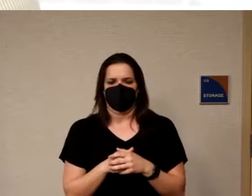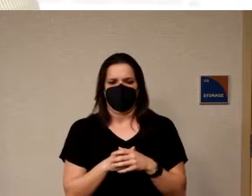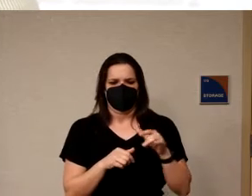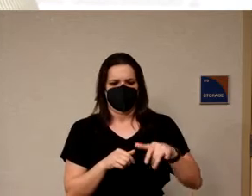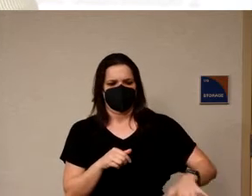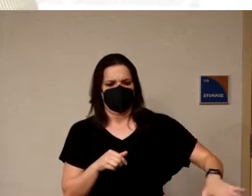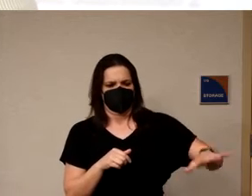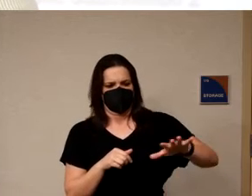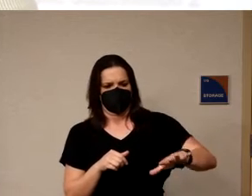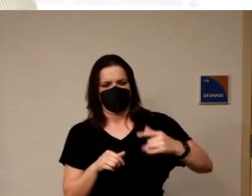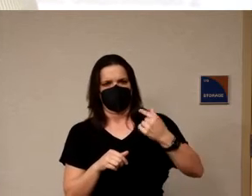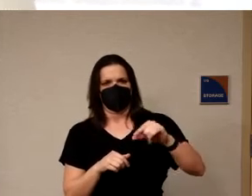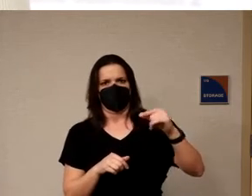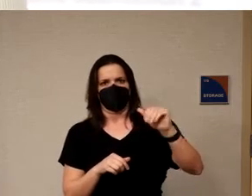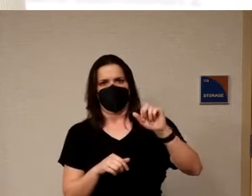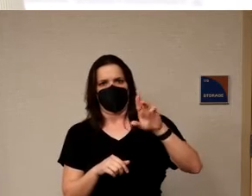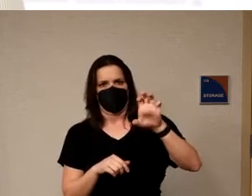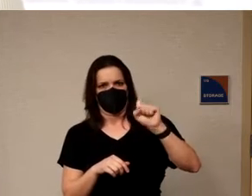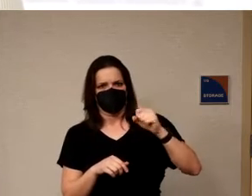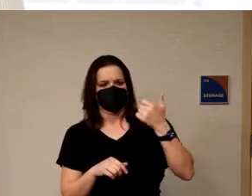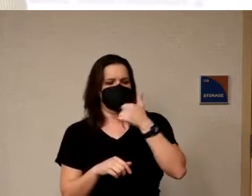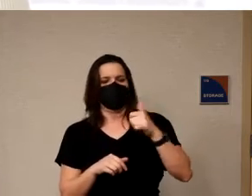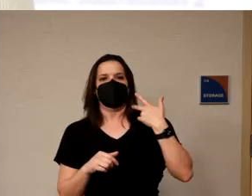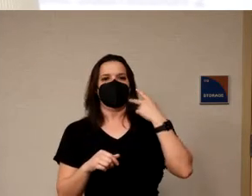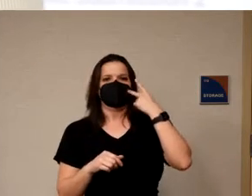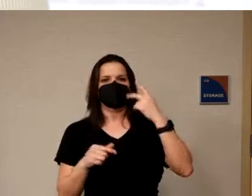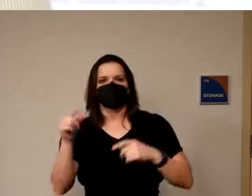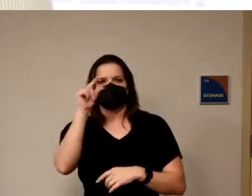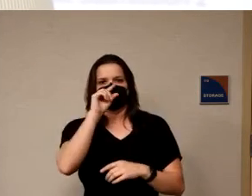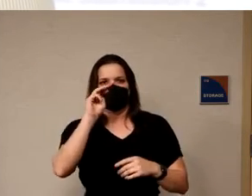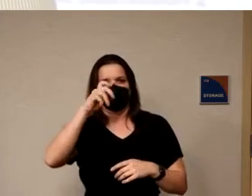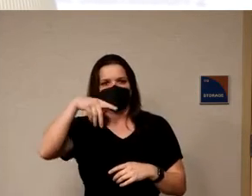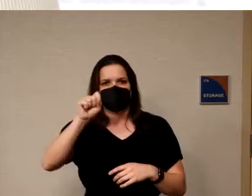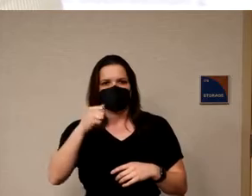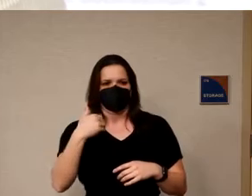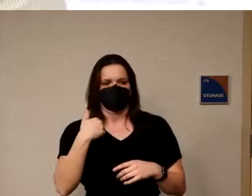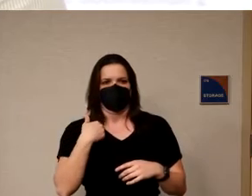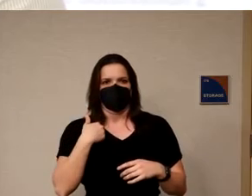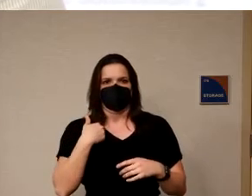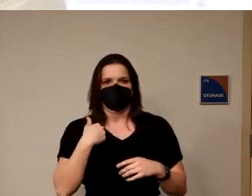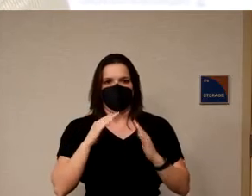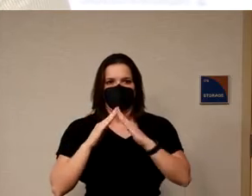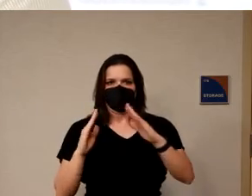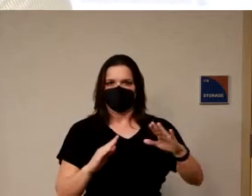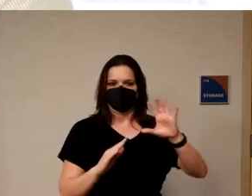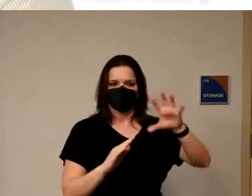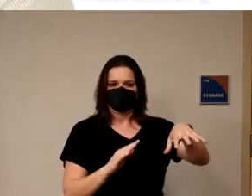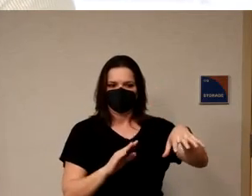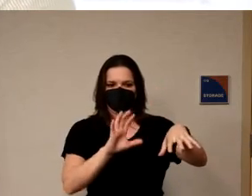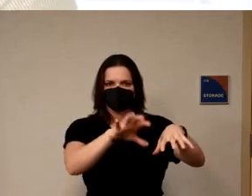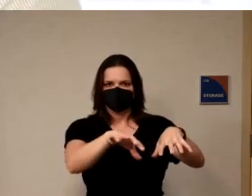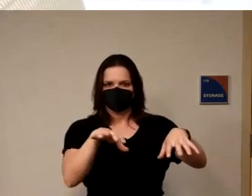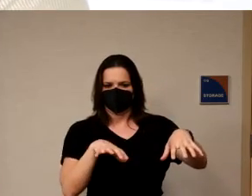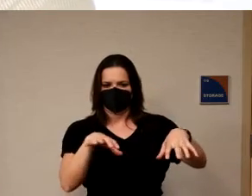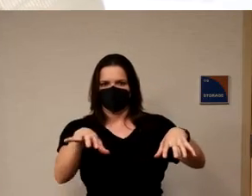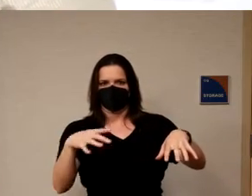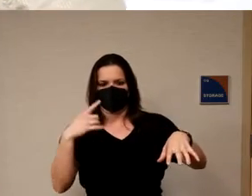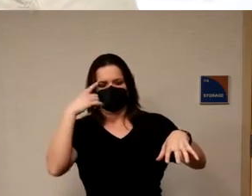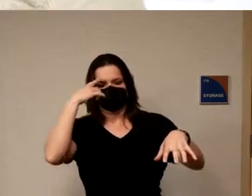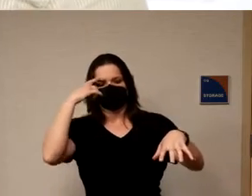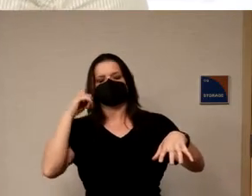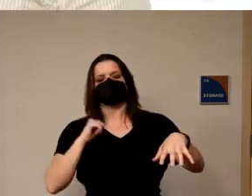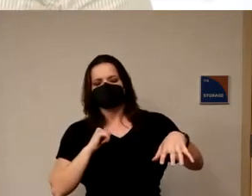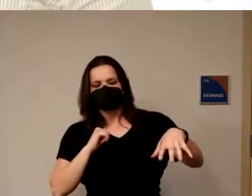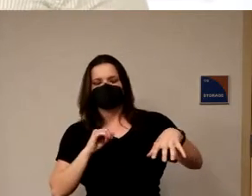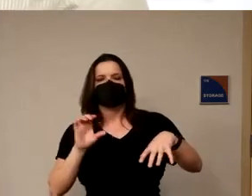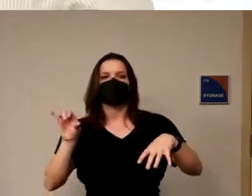area, I could see Green Acres, anything where I can see Google Maps has a neighborhood, kind of take that into consideration.